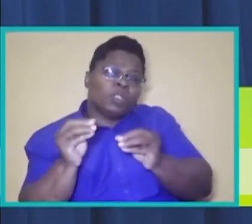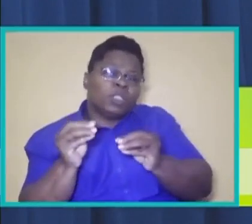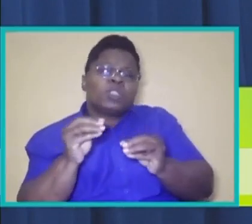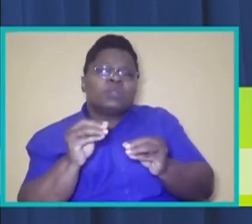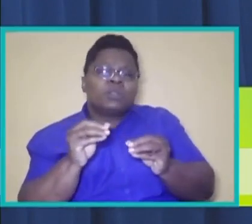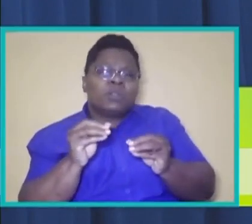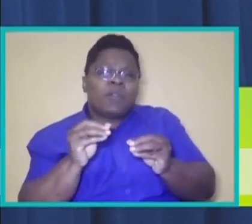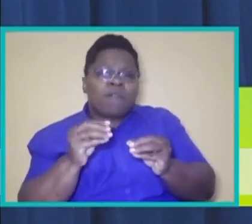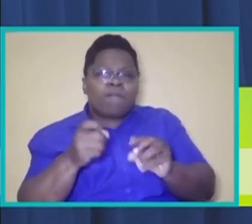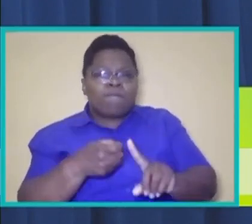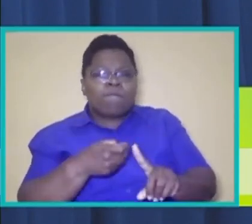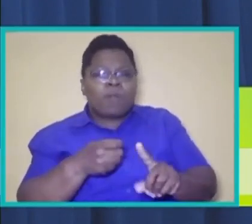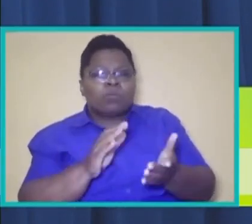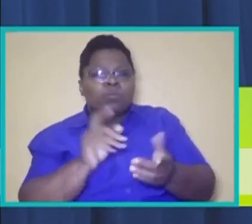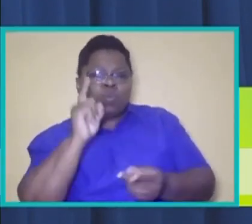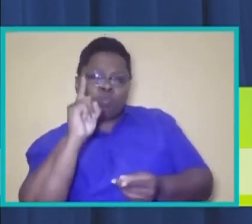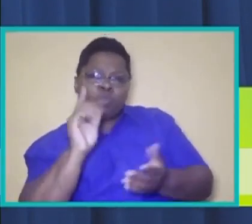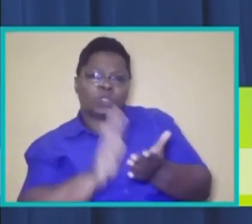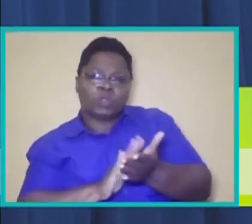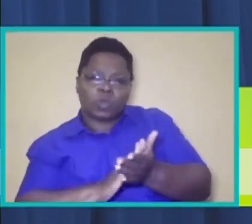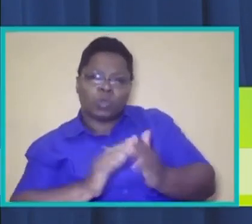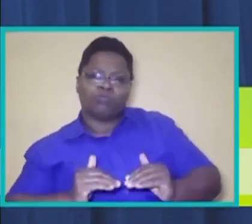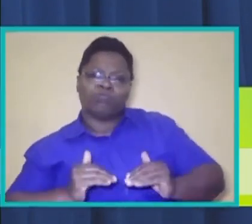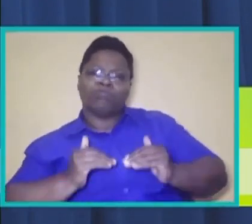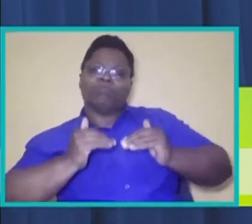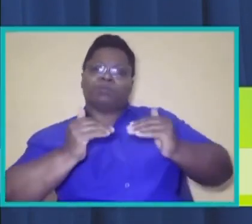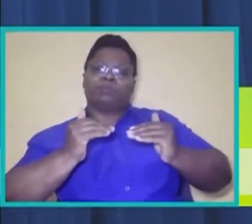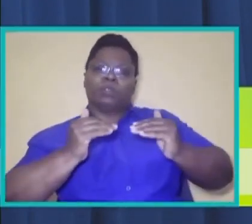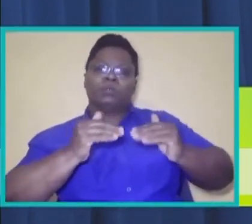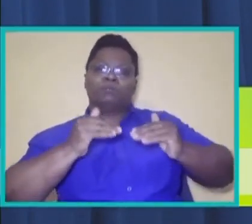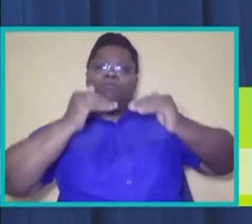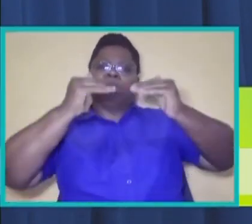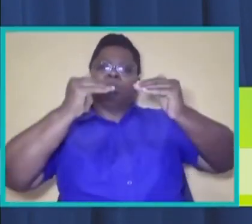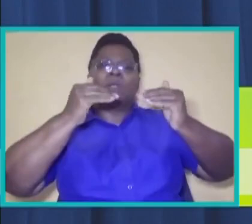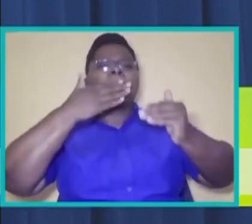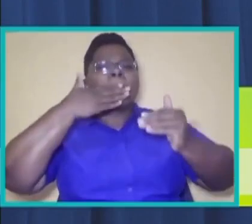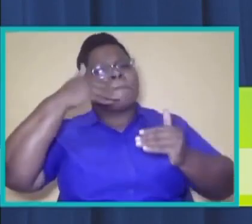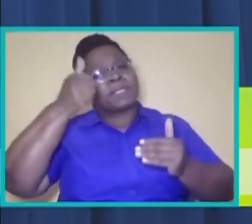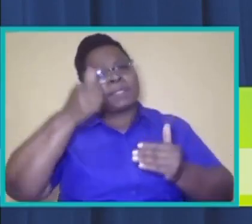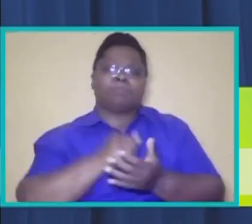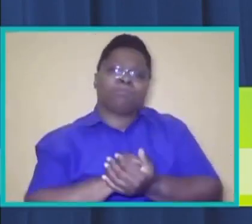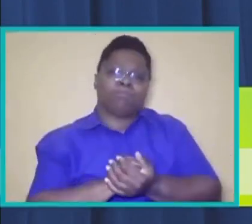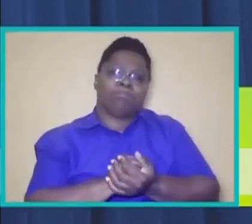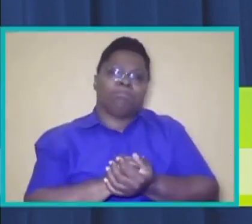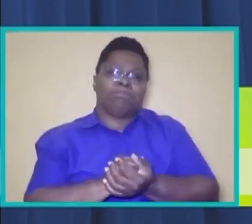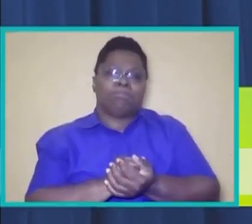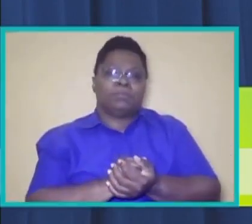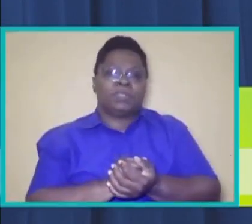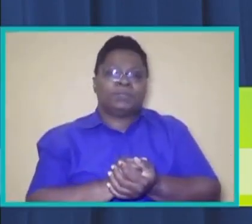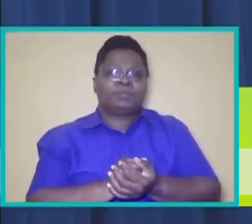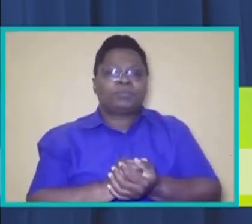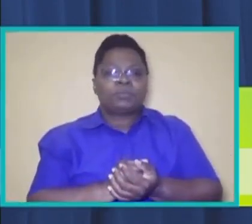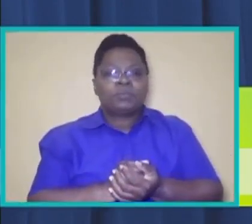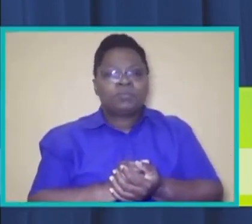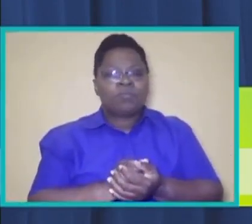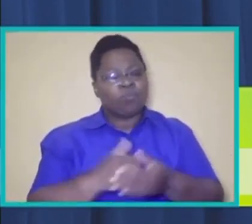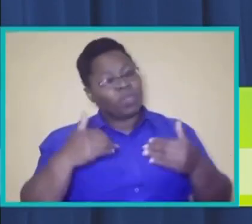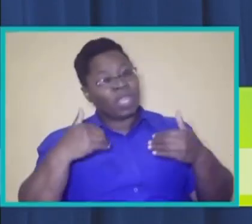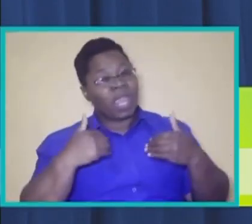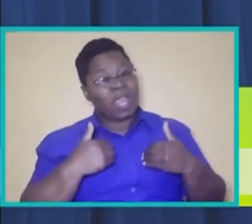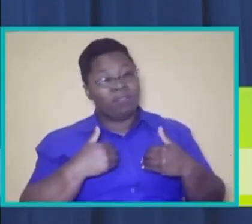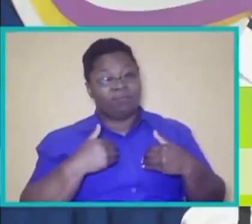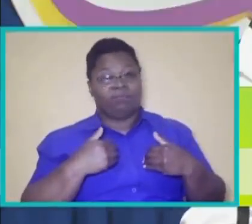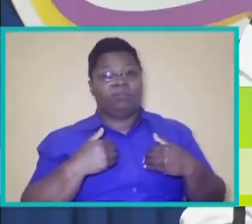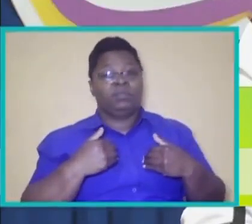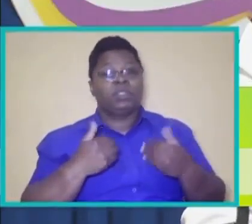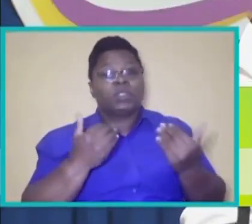school, teachers do what they have to do in the classroom. Nobody, I mean, while there should be people looking at what is happening in